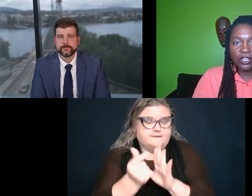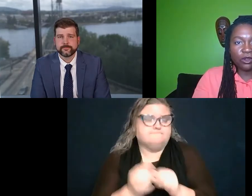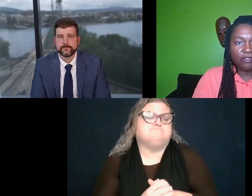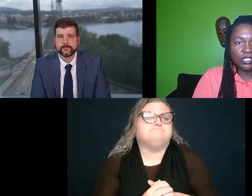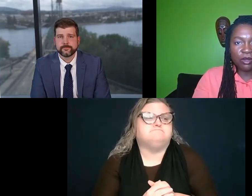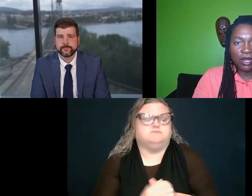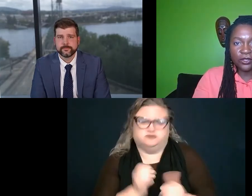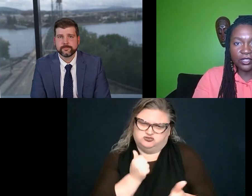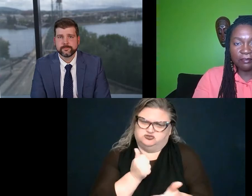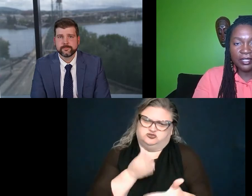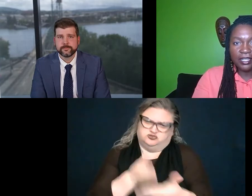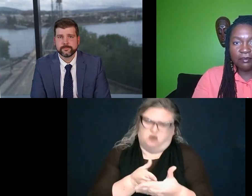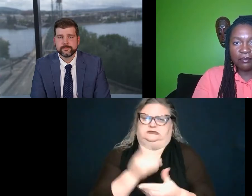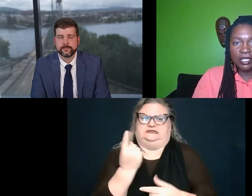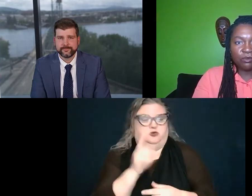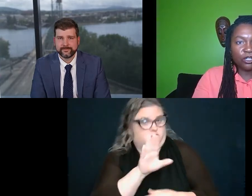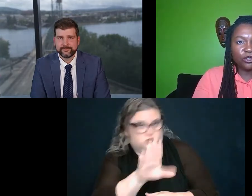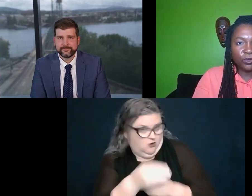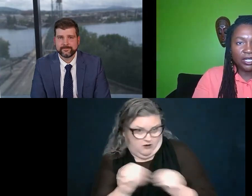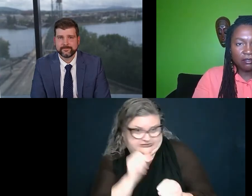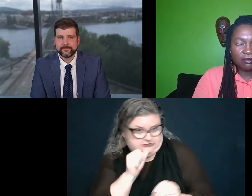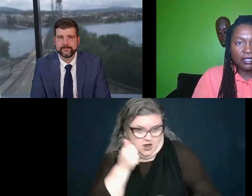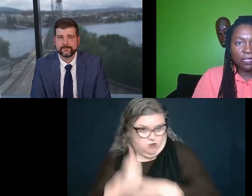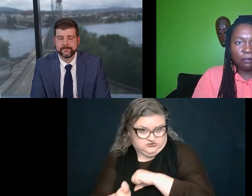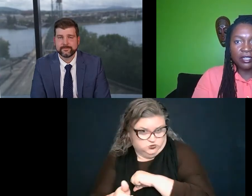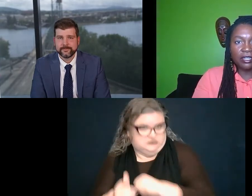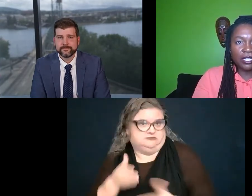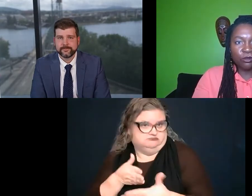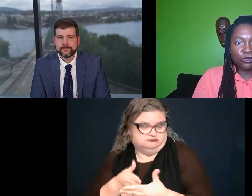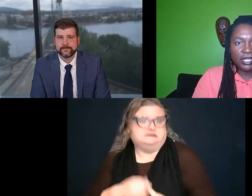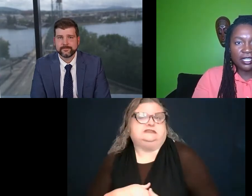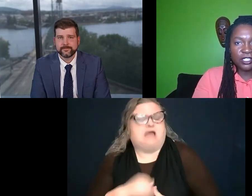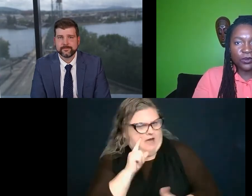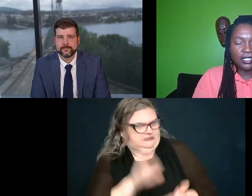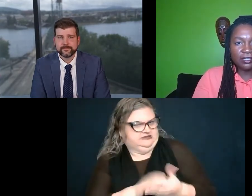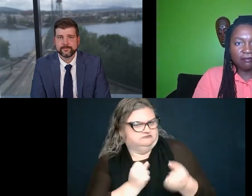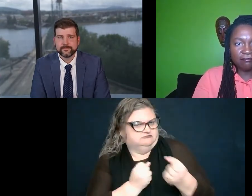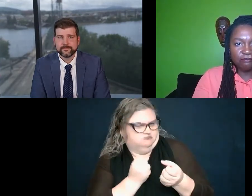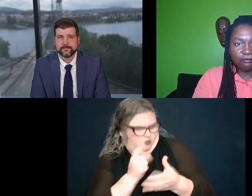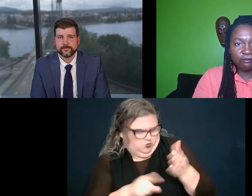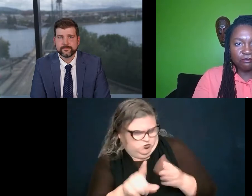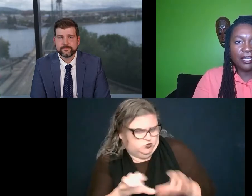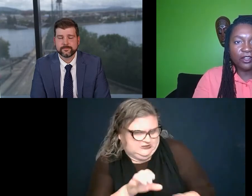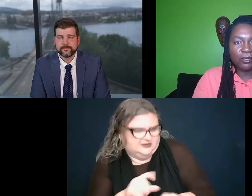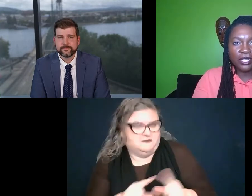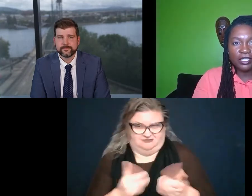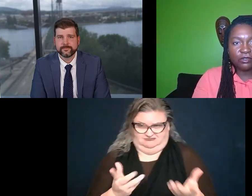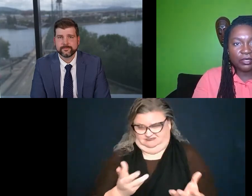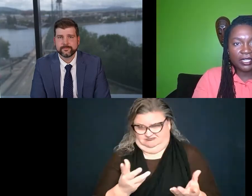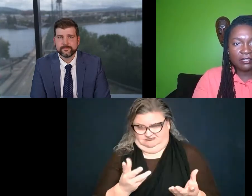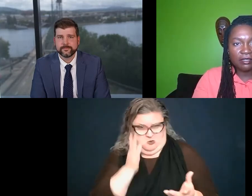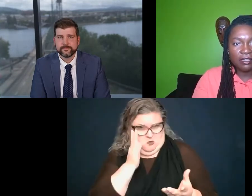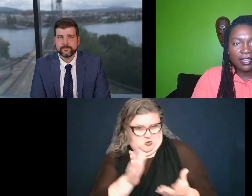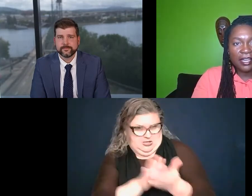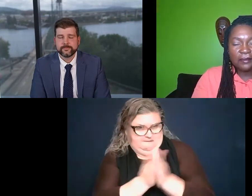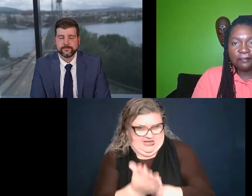and to charge someone, that your office isn't prosecuting them. I believe in what you're doing, but I don't trust that it's going to really make our community